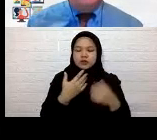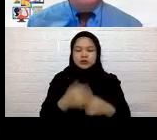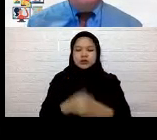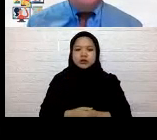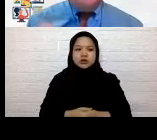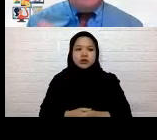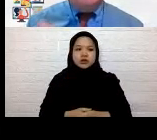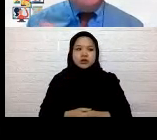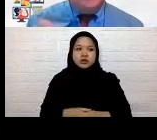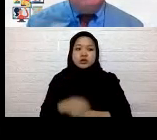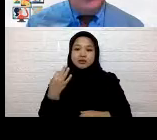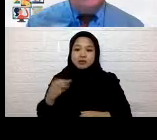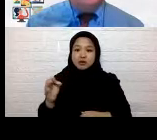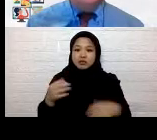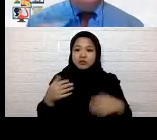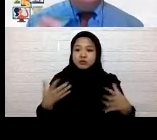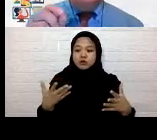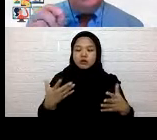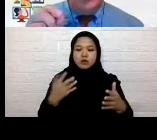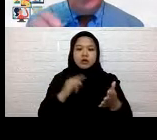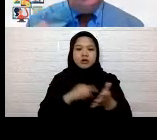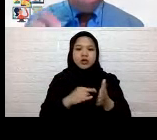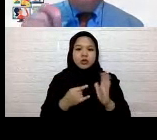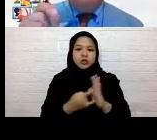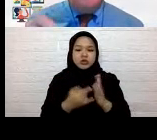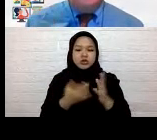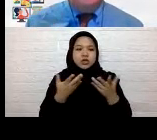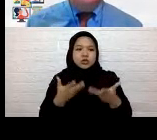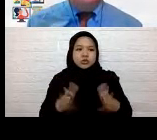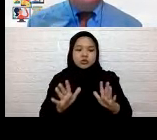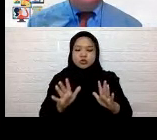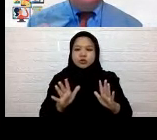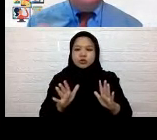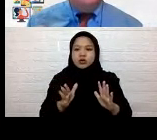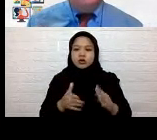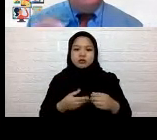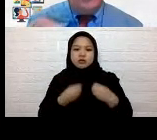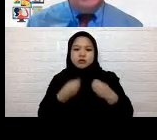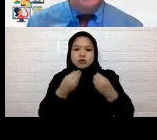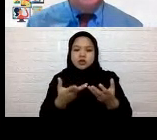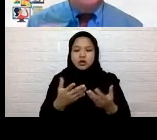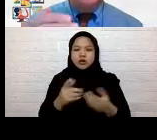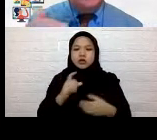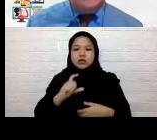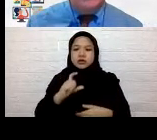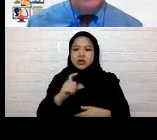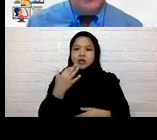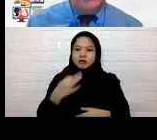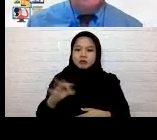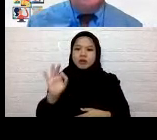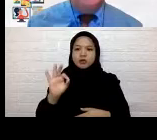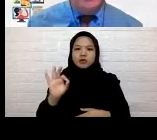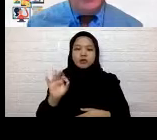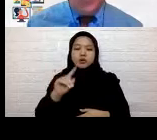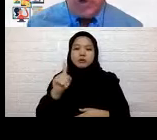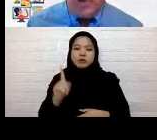technology has introduced new dimensions new questions related to